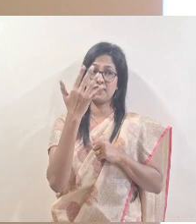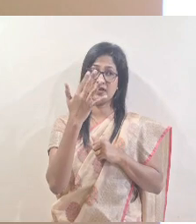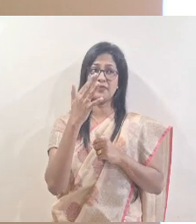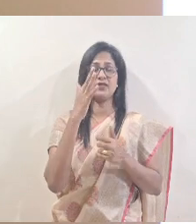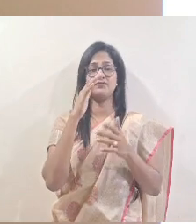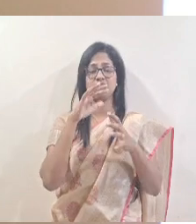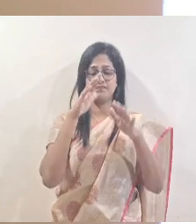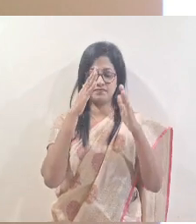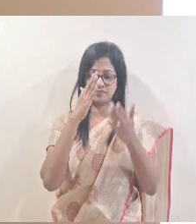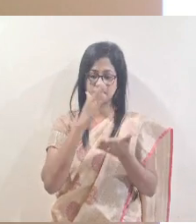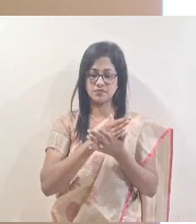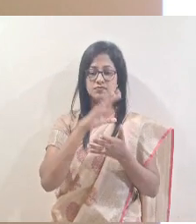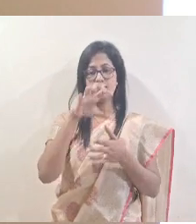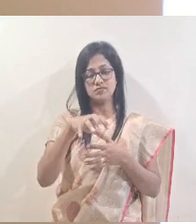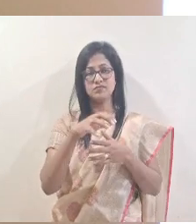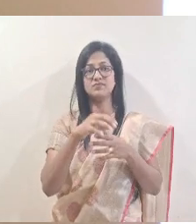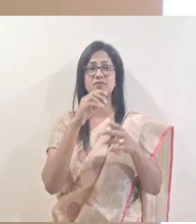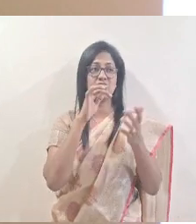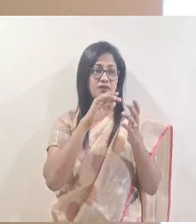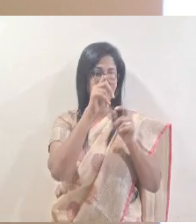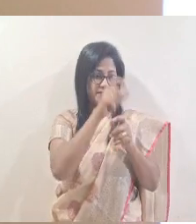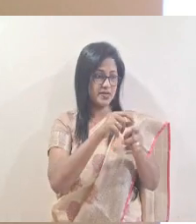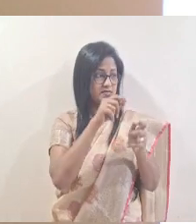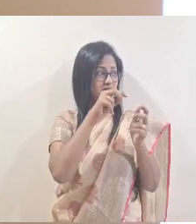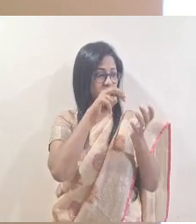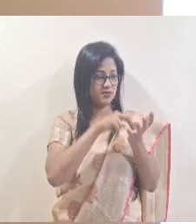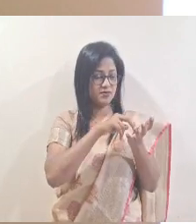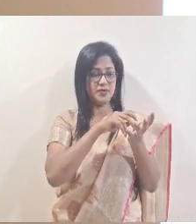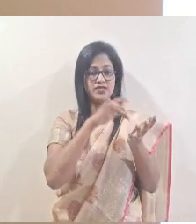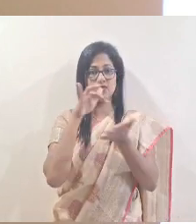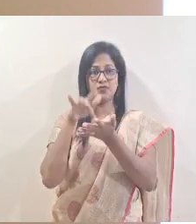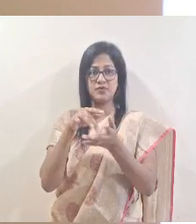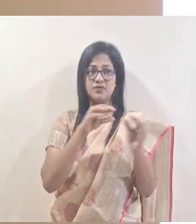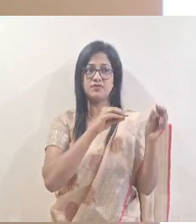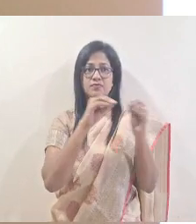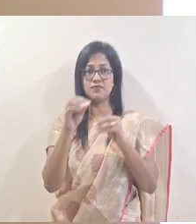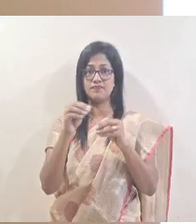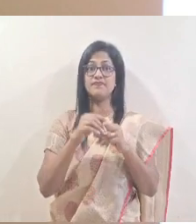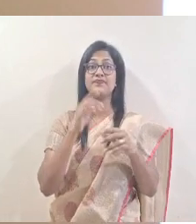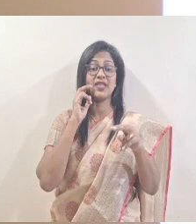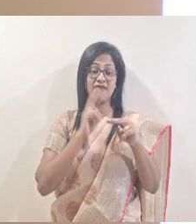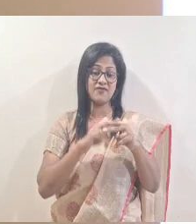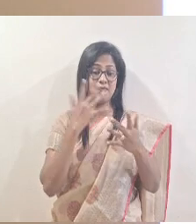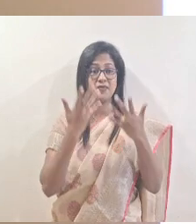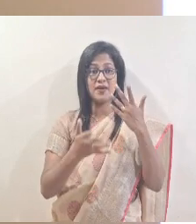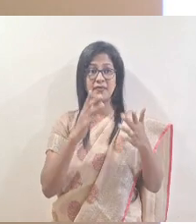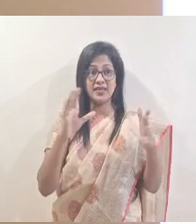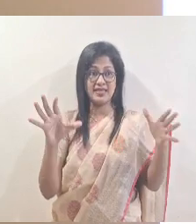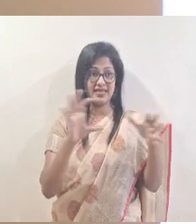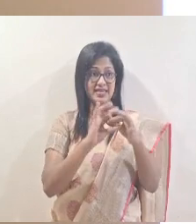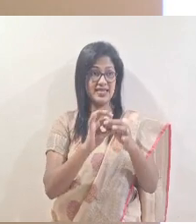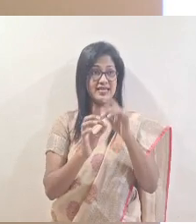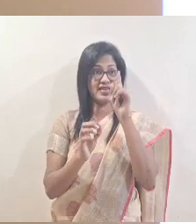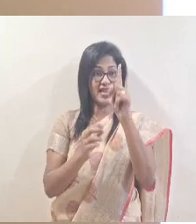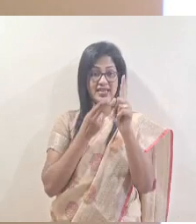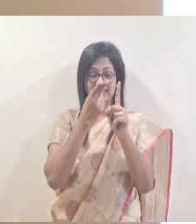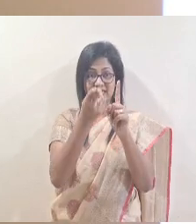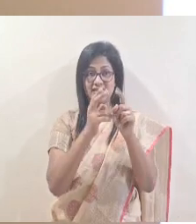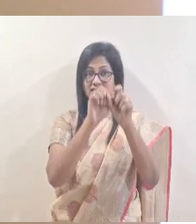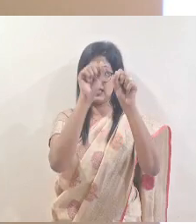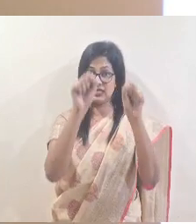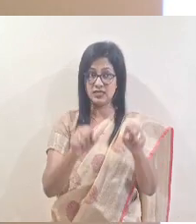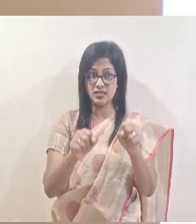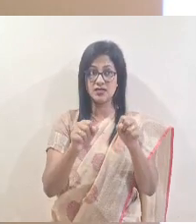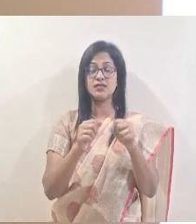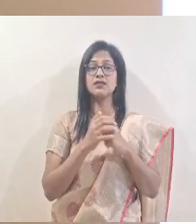time for a person to move from one mode to other. So if we connect it with like with a single ticketing